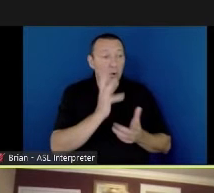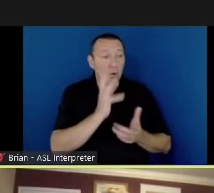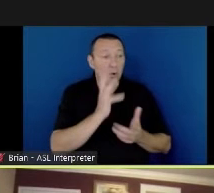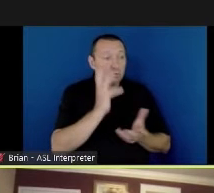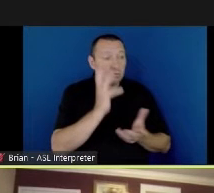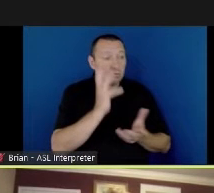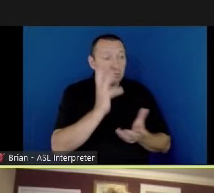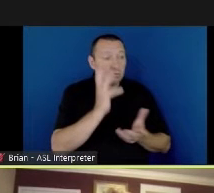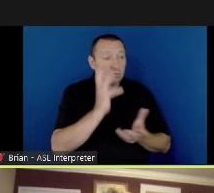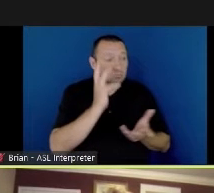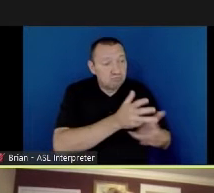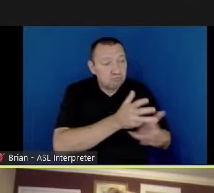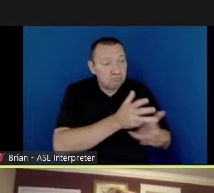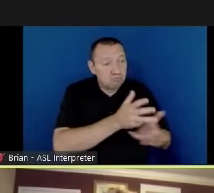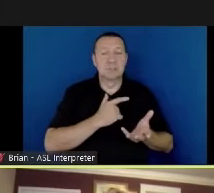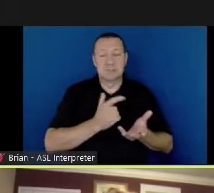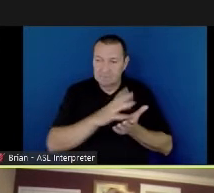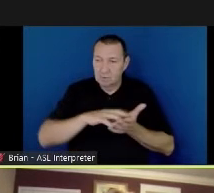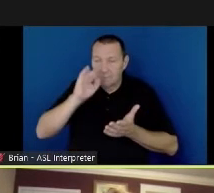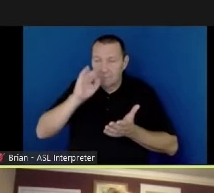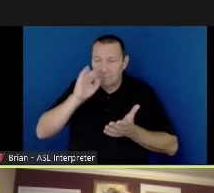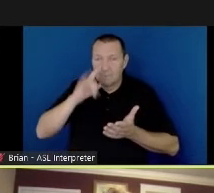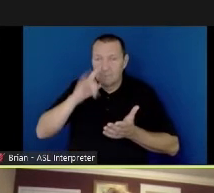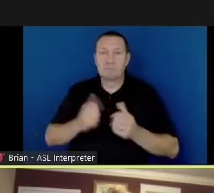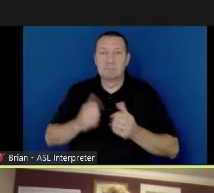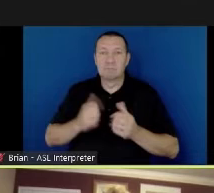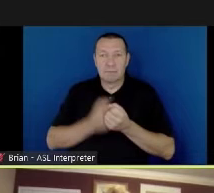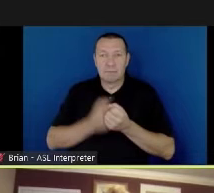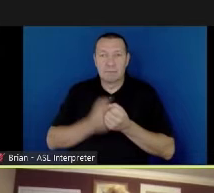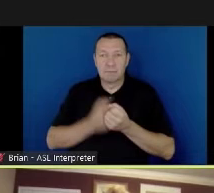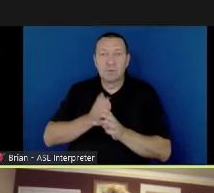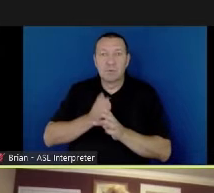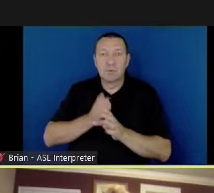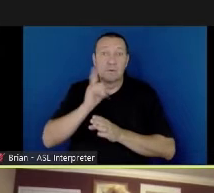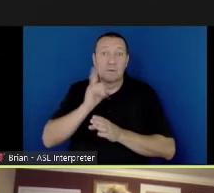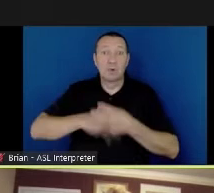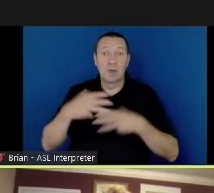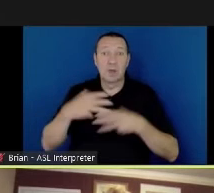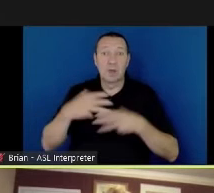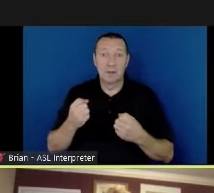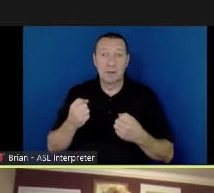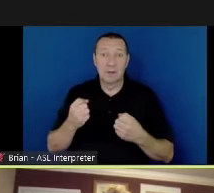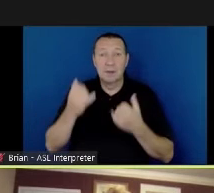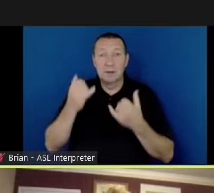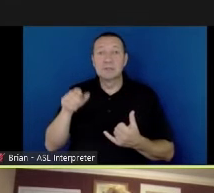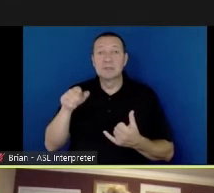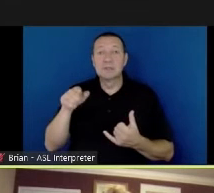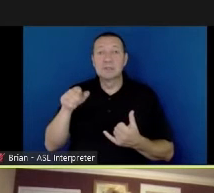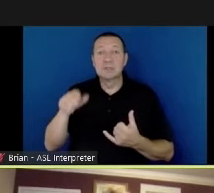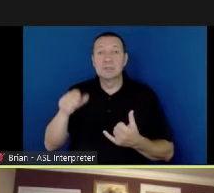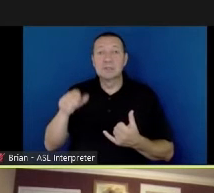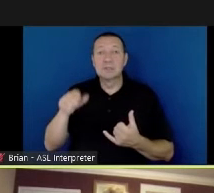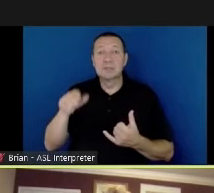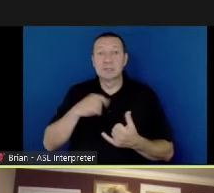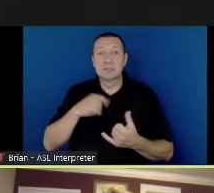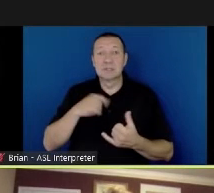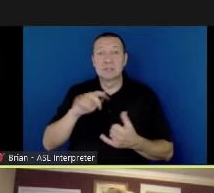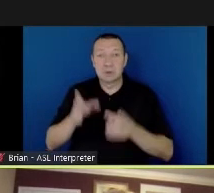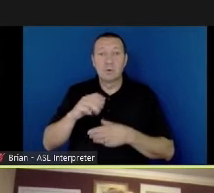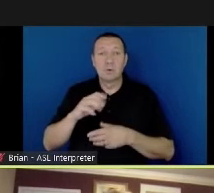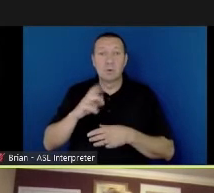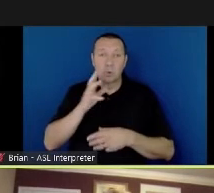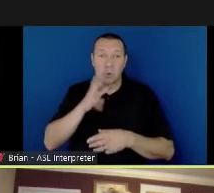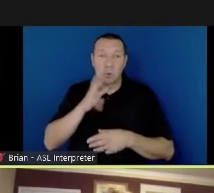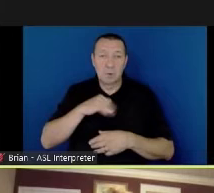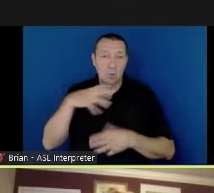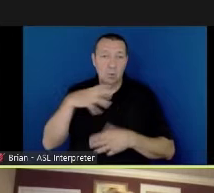health. So as the executive director of Health Volunteers Overseas, she's been in that position since the